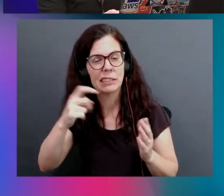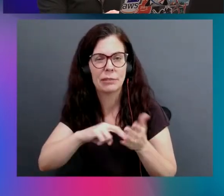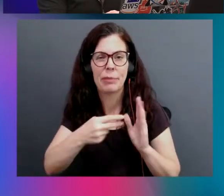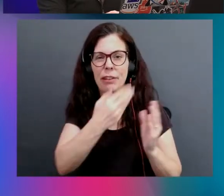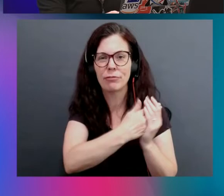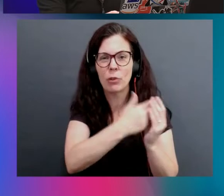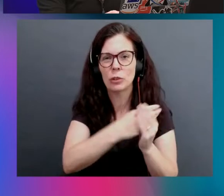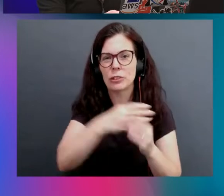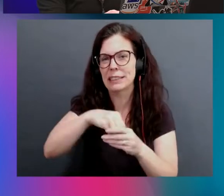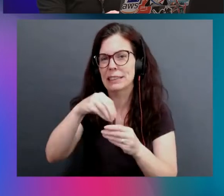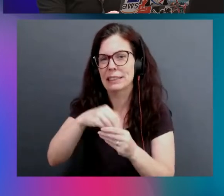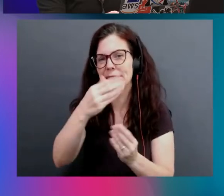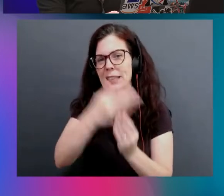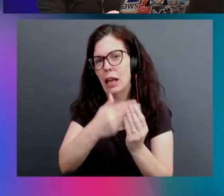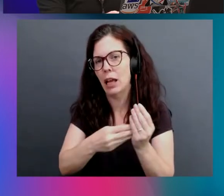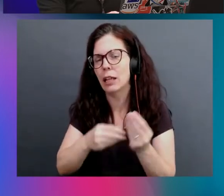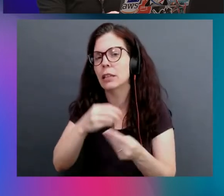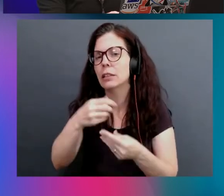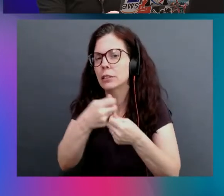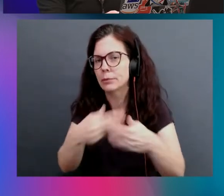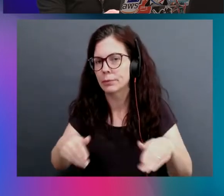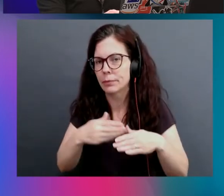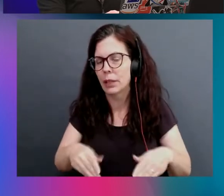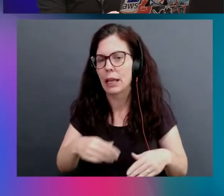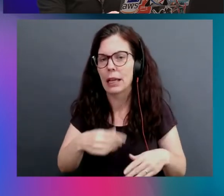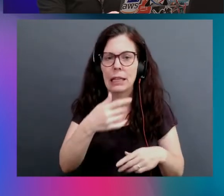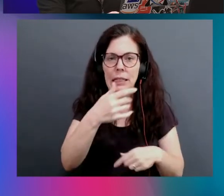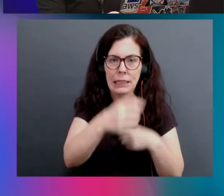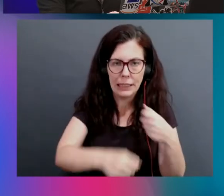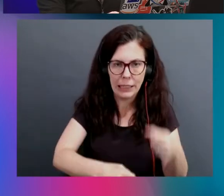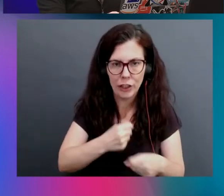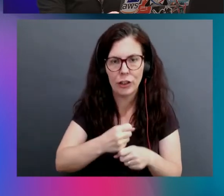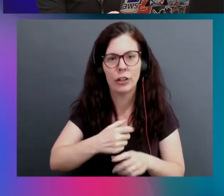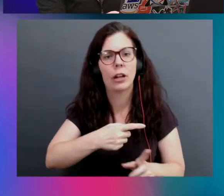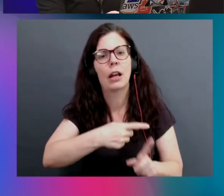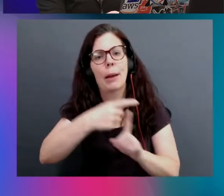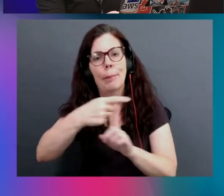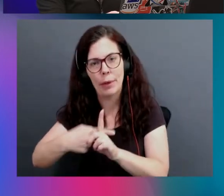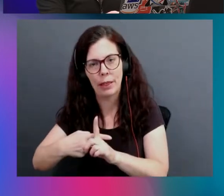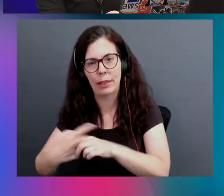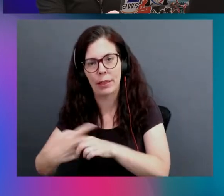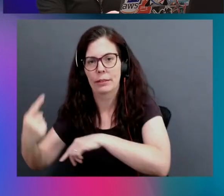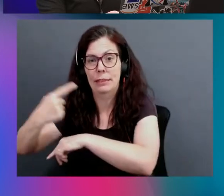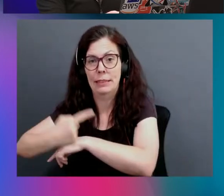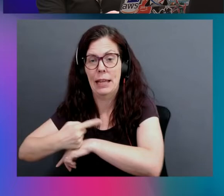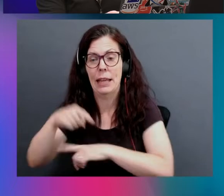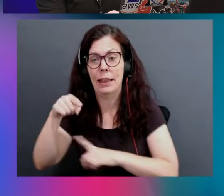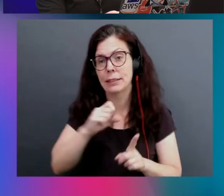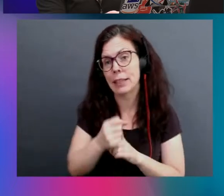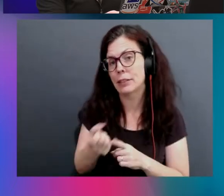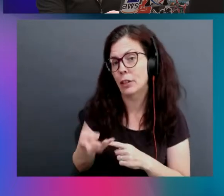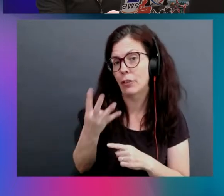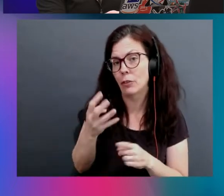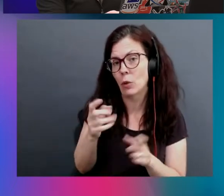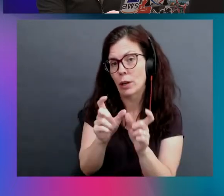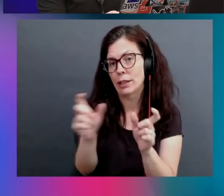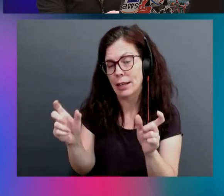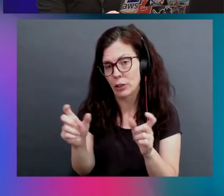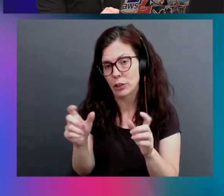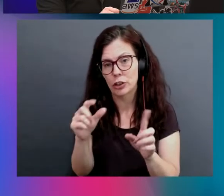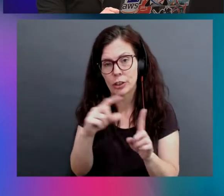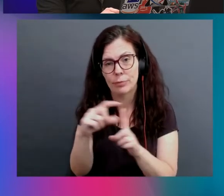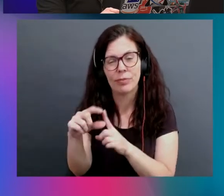by year, then month, then day. In this case, there's a 4-character key. That's a ground station